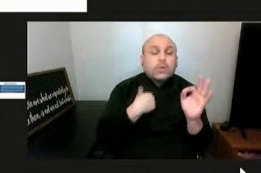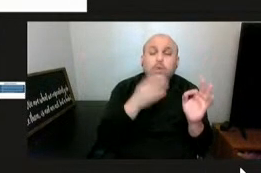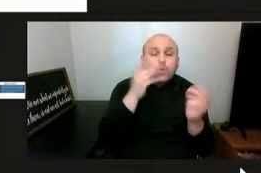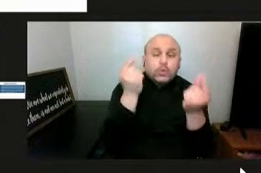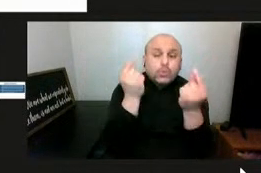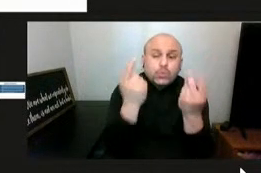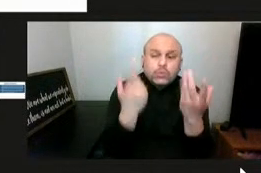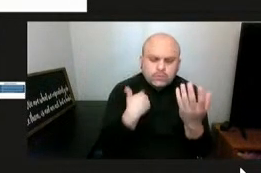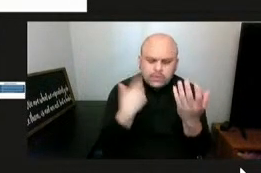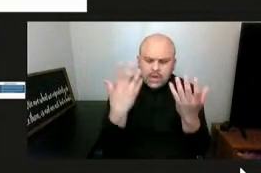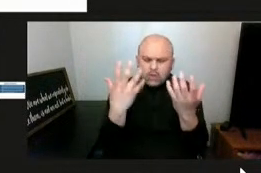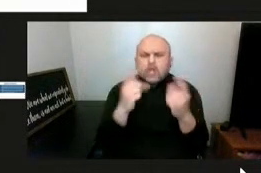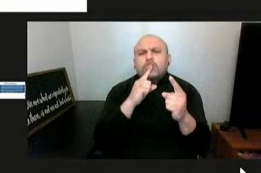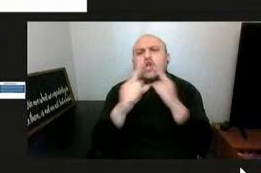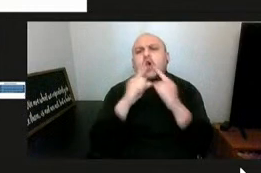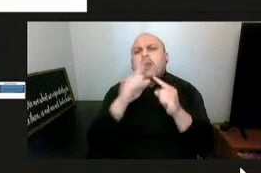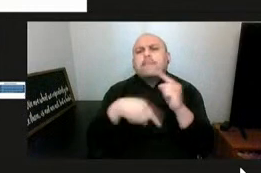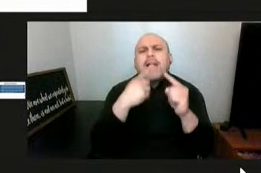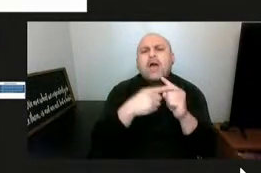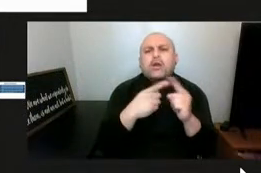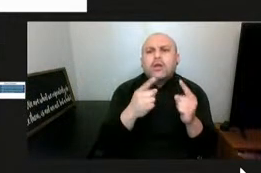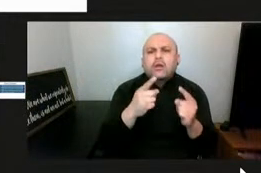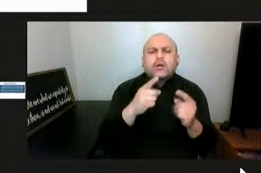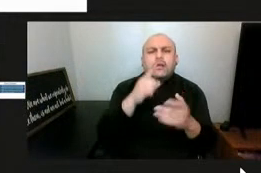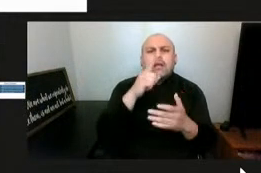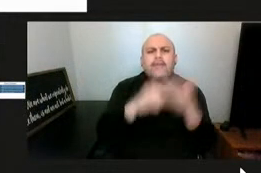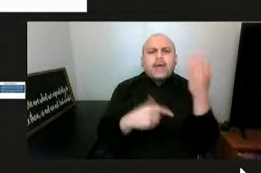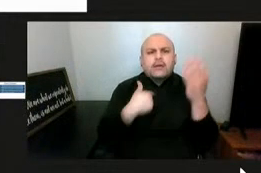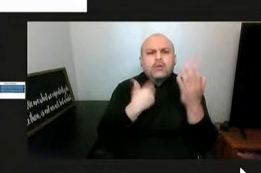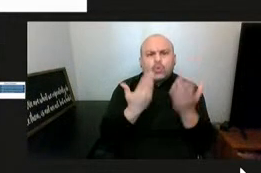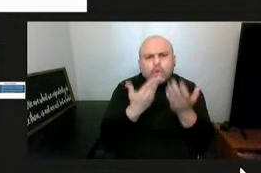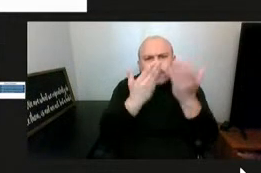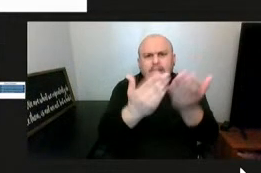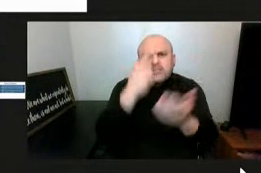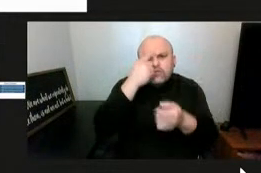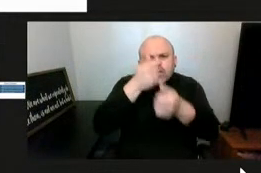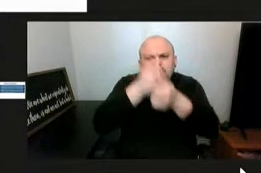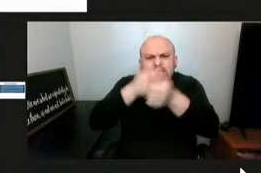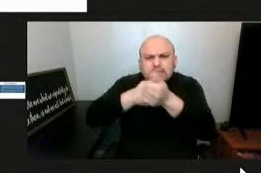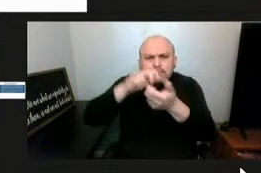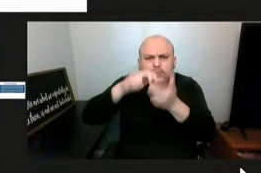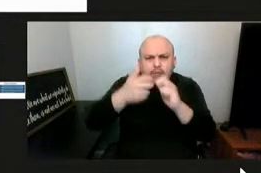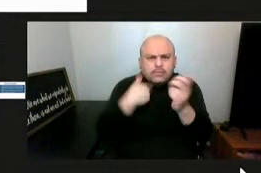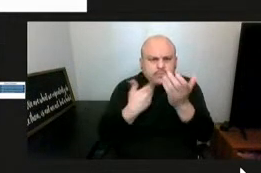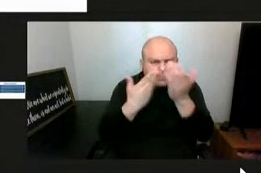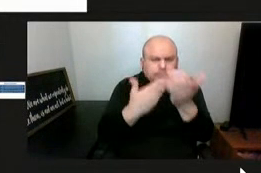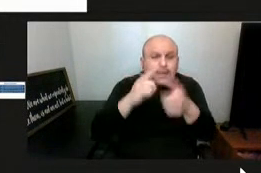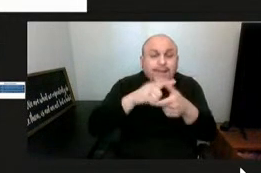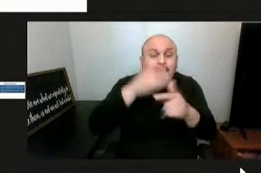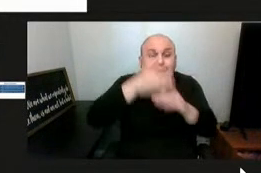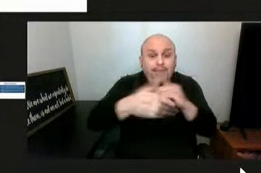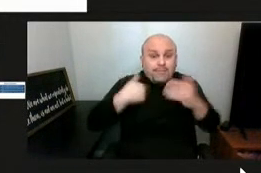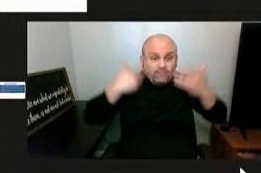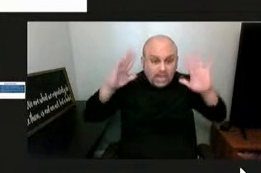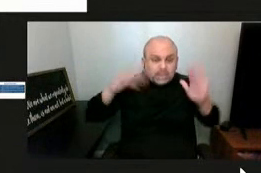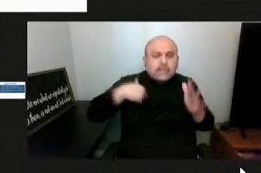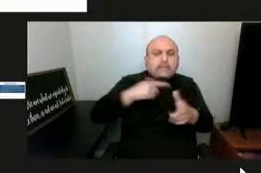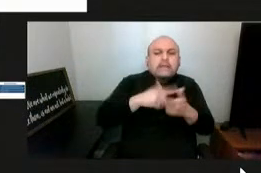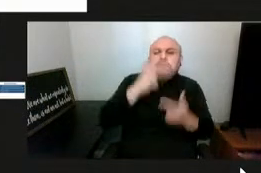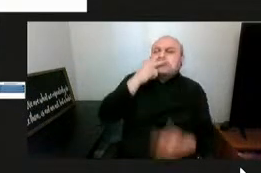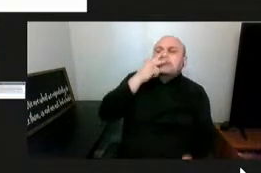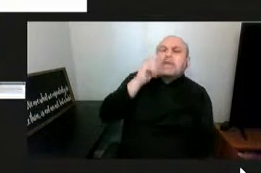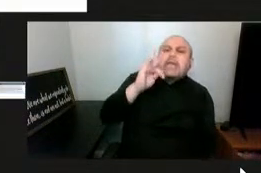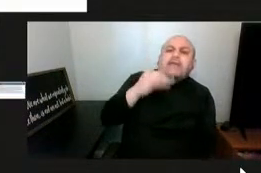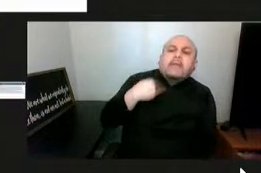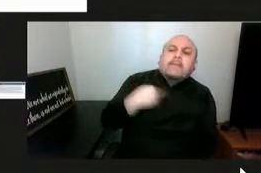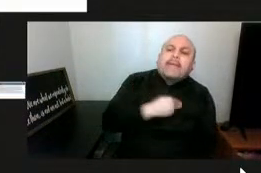talk about actionable recommendations for each problem. And then after I'm done, I'm gonna see if the members of